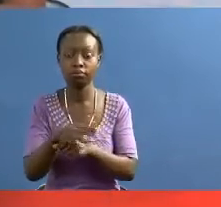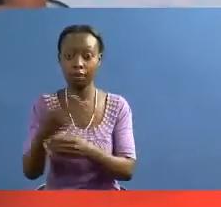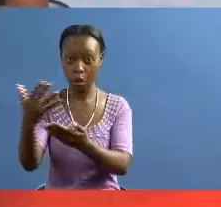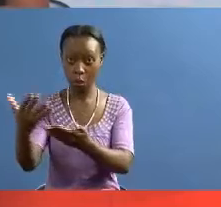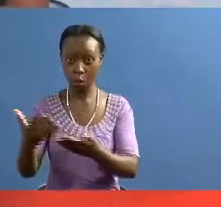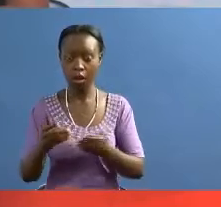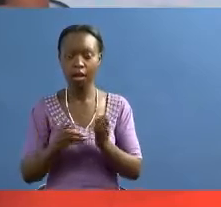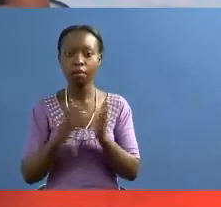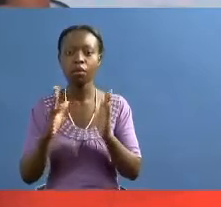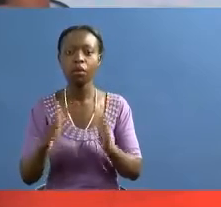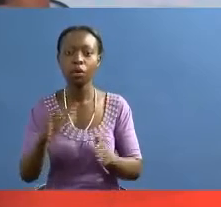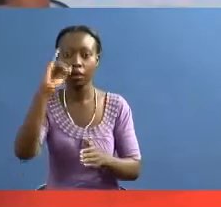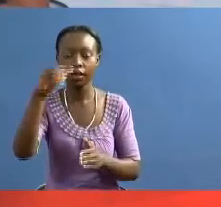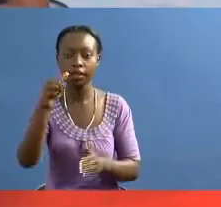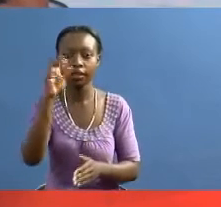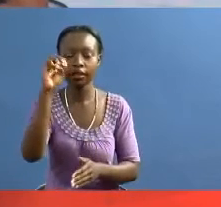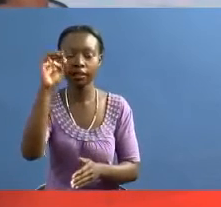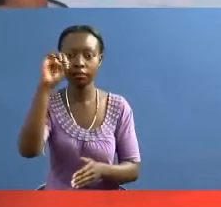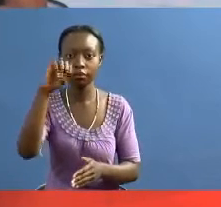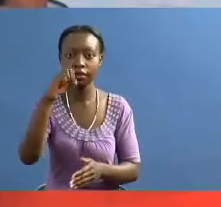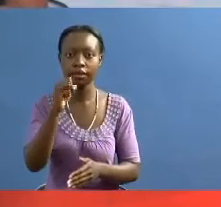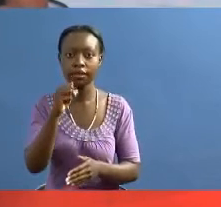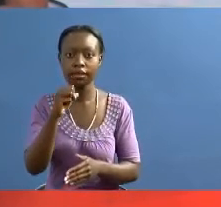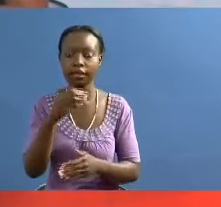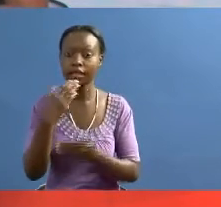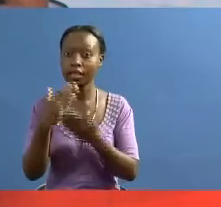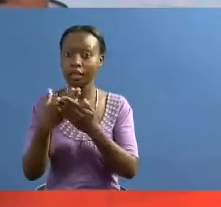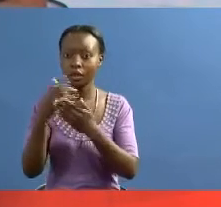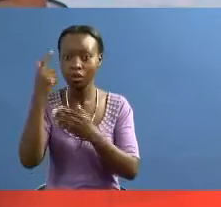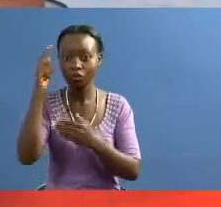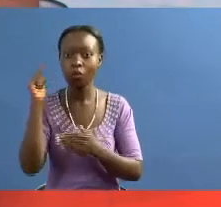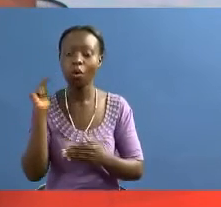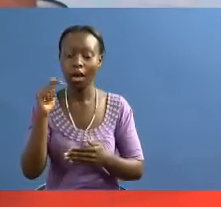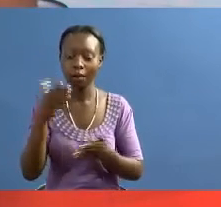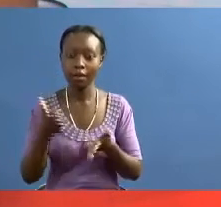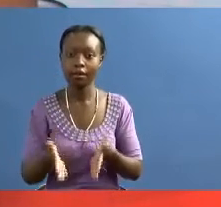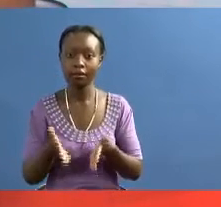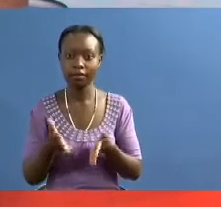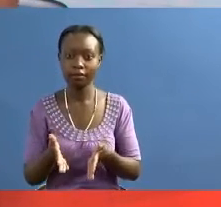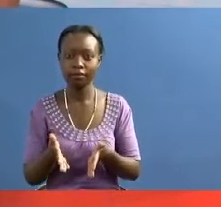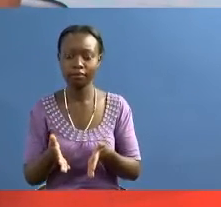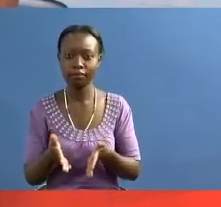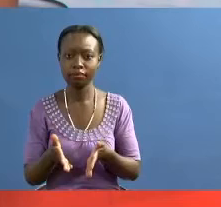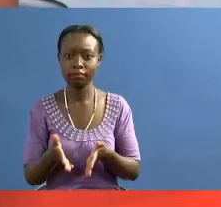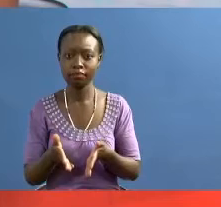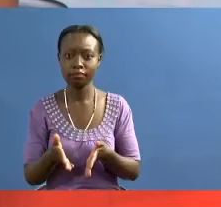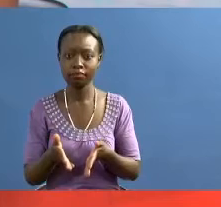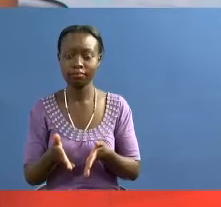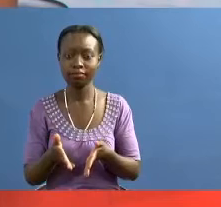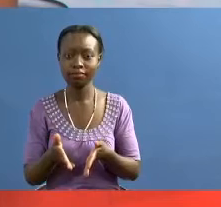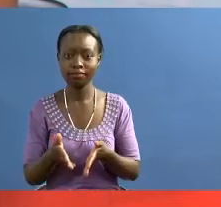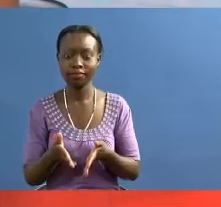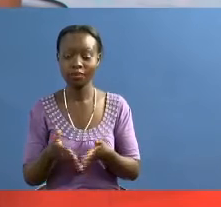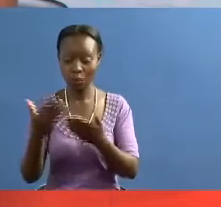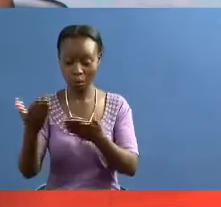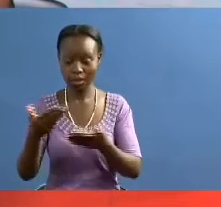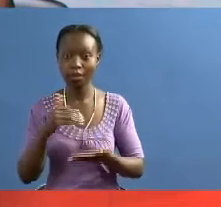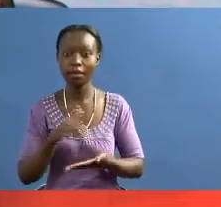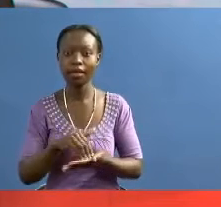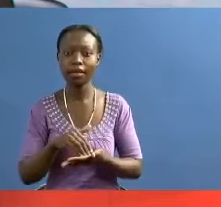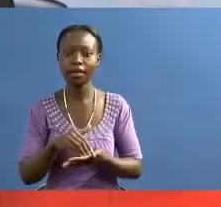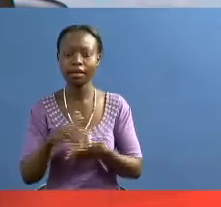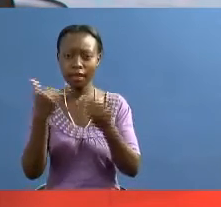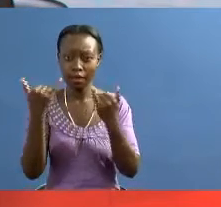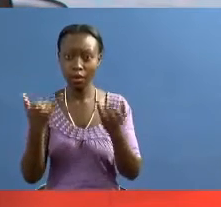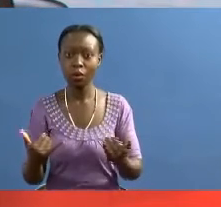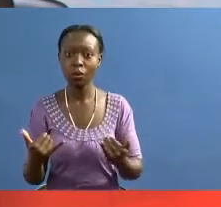James. Thank you. Short notice, but we appreciate your attention here. Thank you so much for having me. Welcome again. So we're